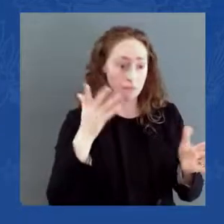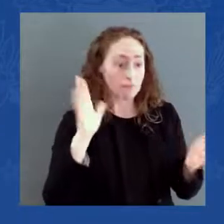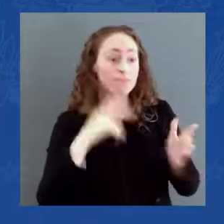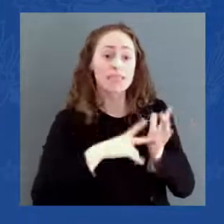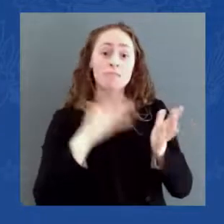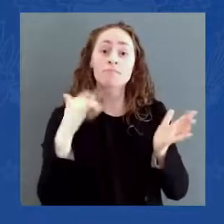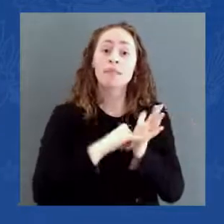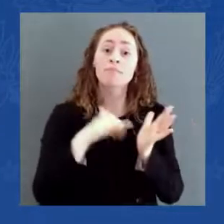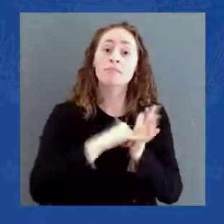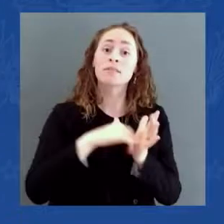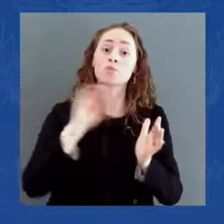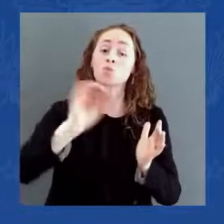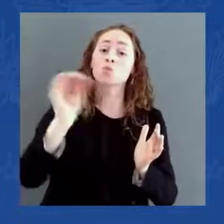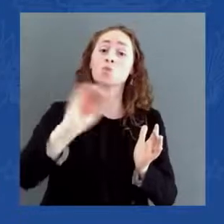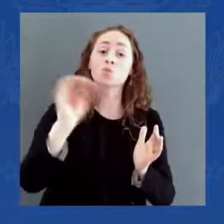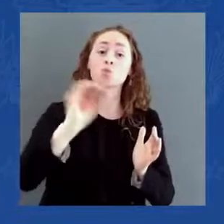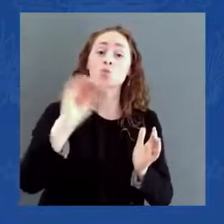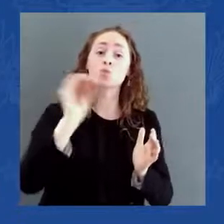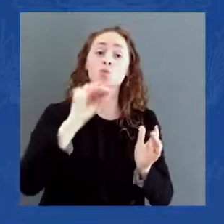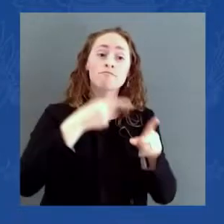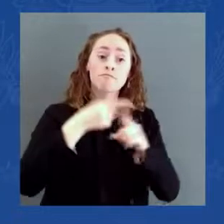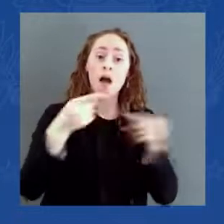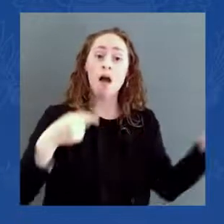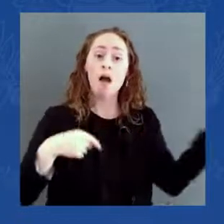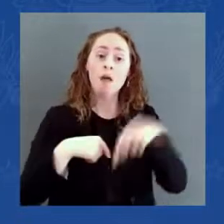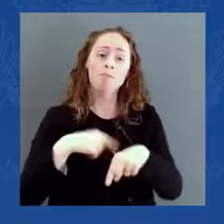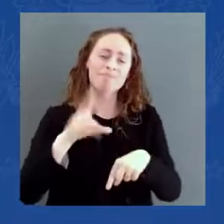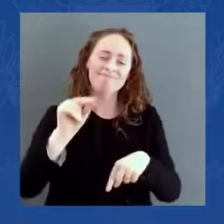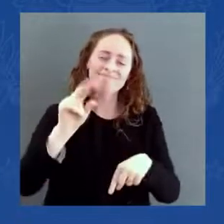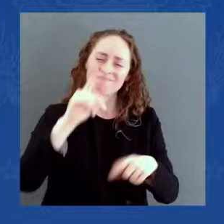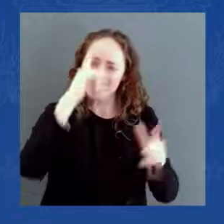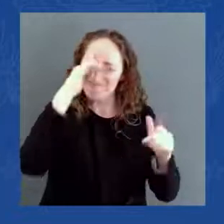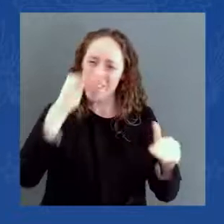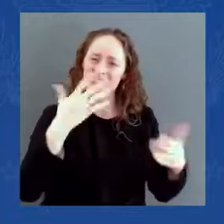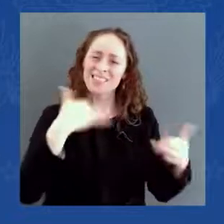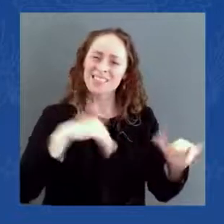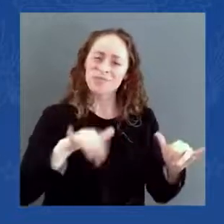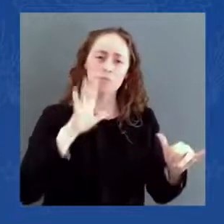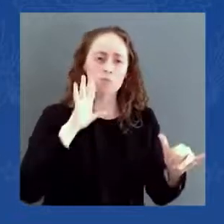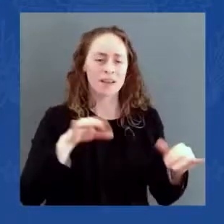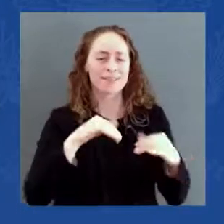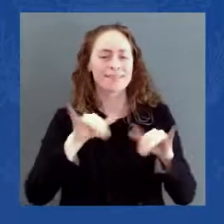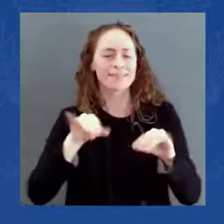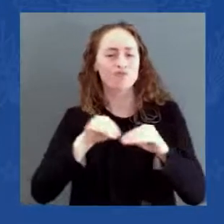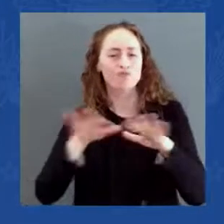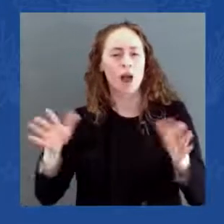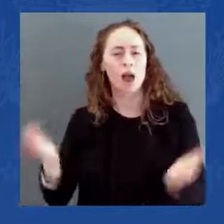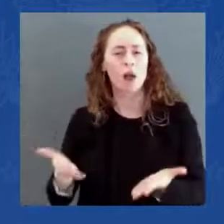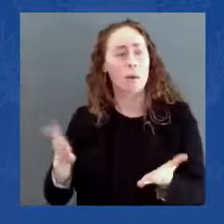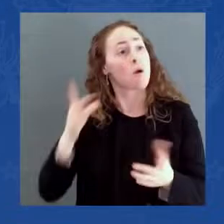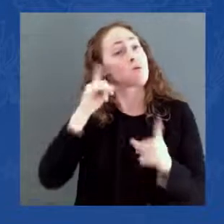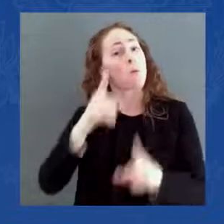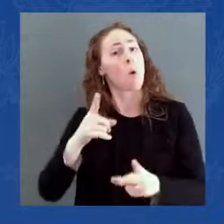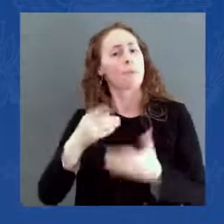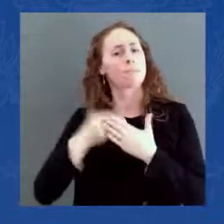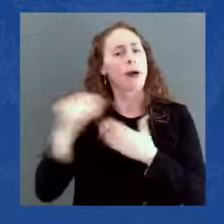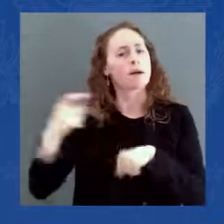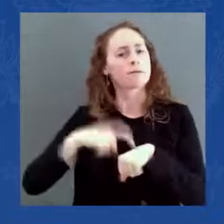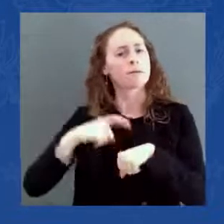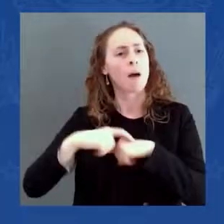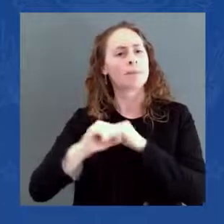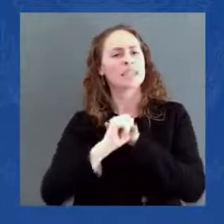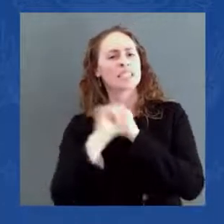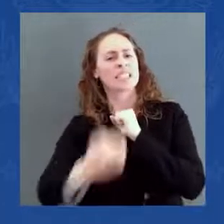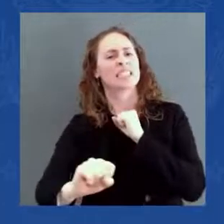prepare. A month ago, we announced requirements that foreign travelers must be vaccinated if entering the United